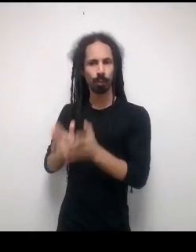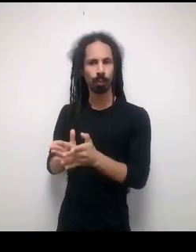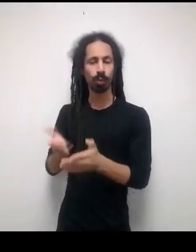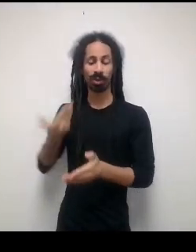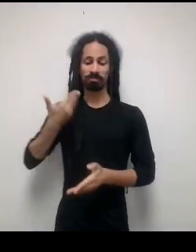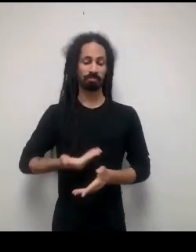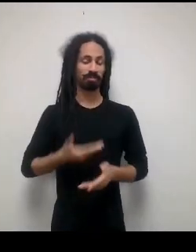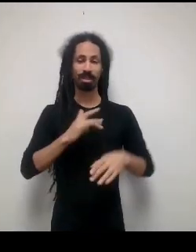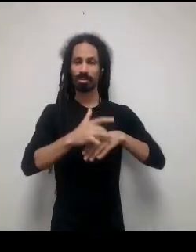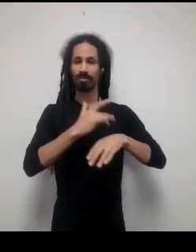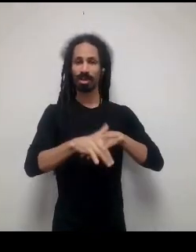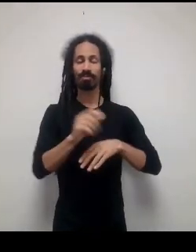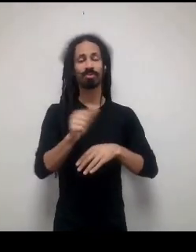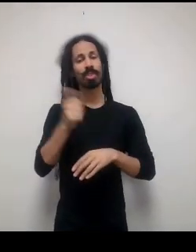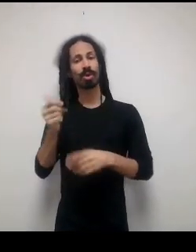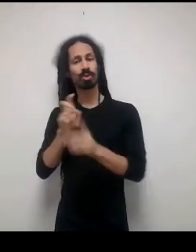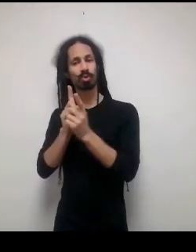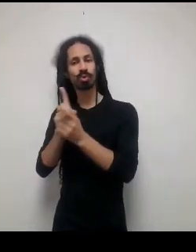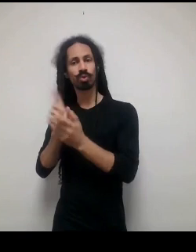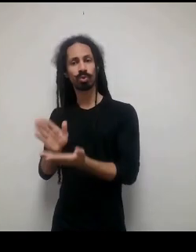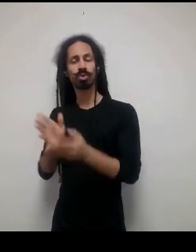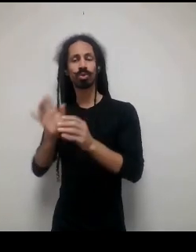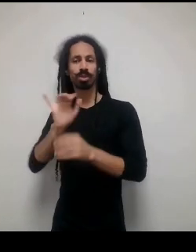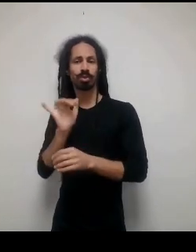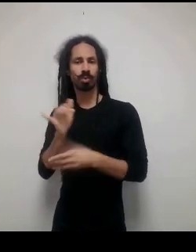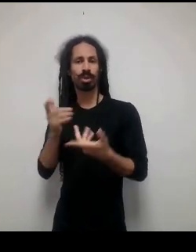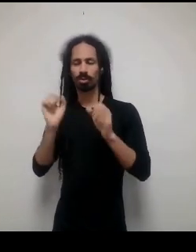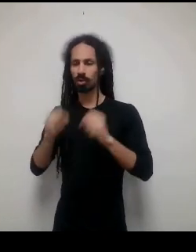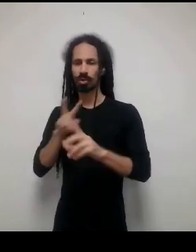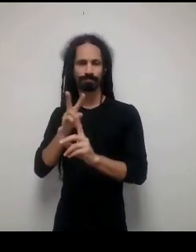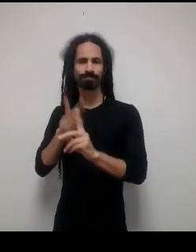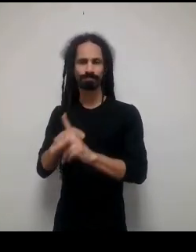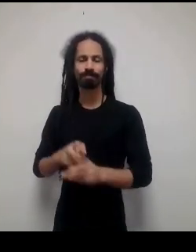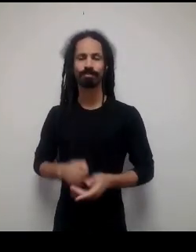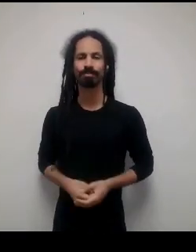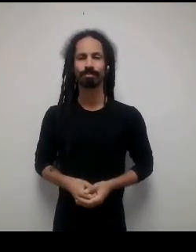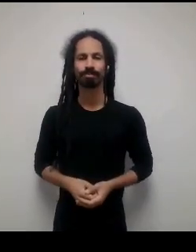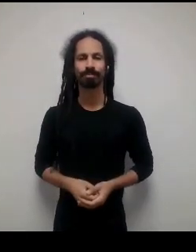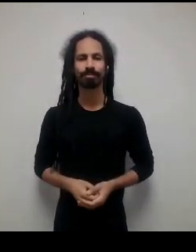to meet with you and give you feedback on your presentation.